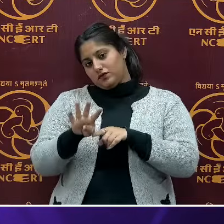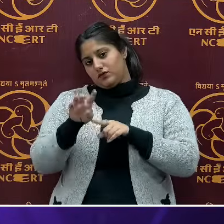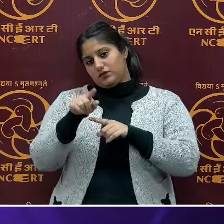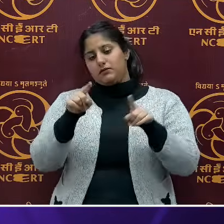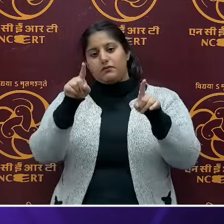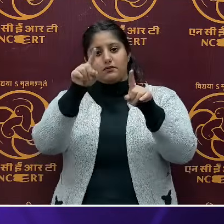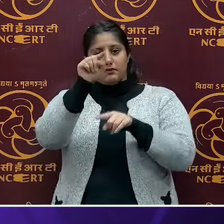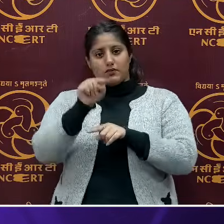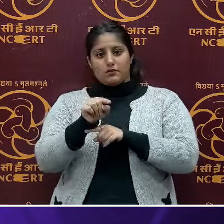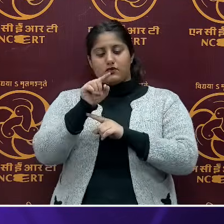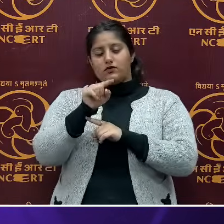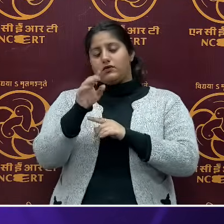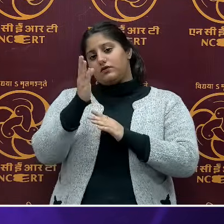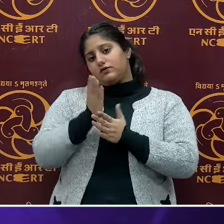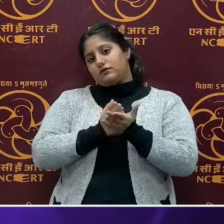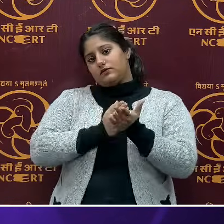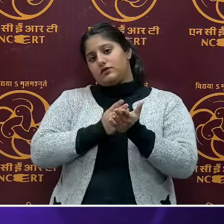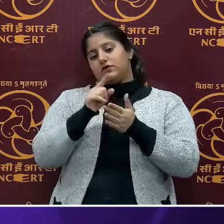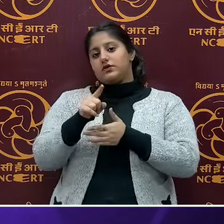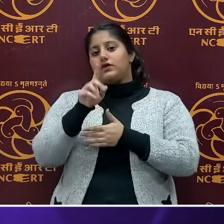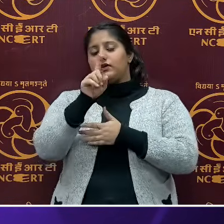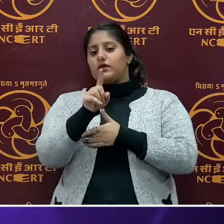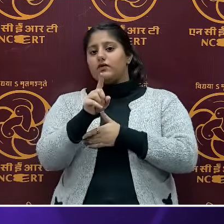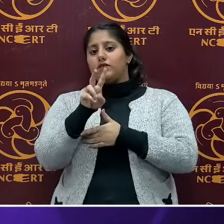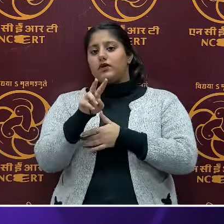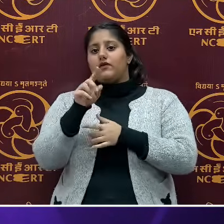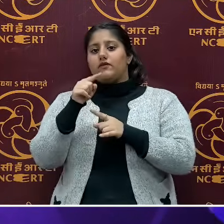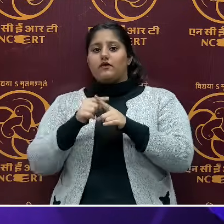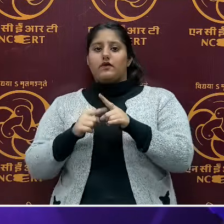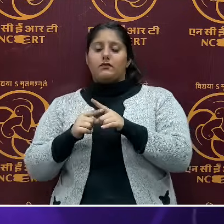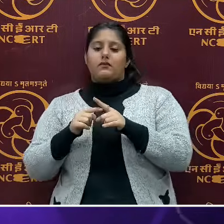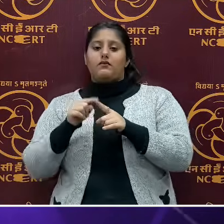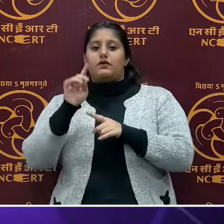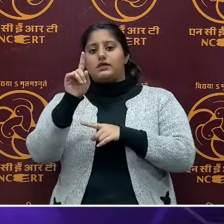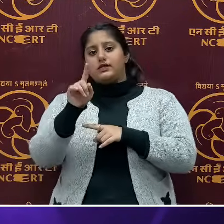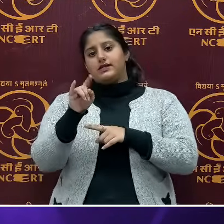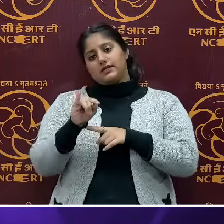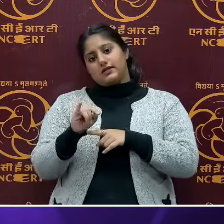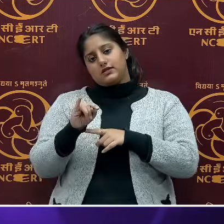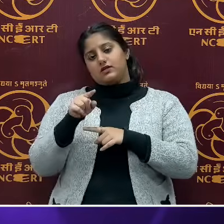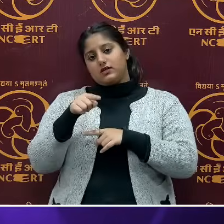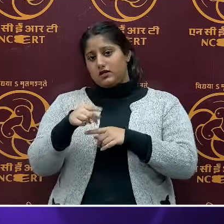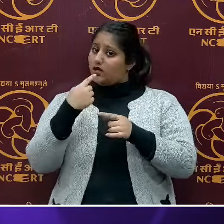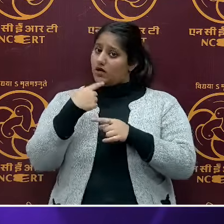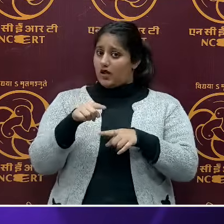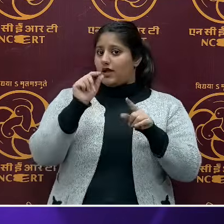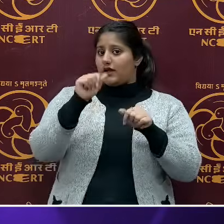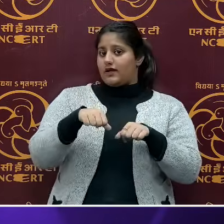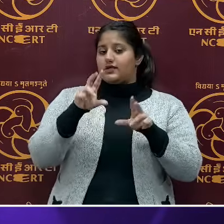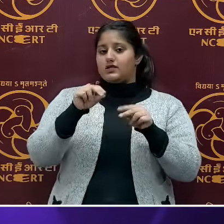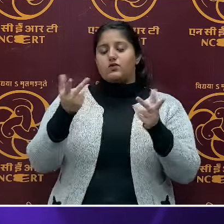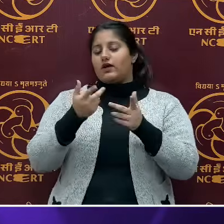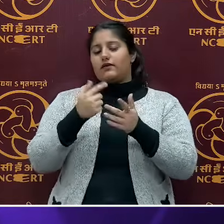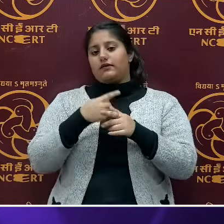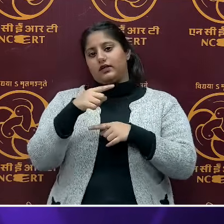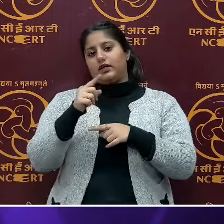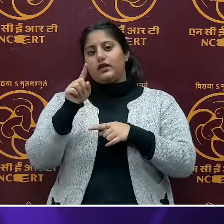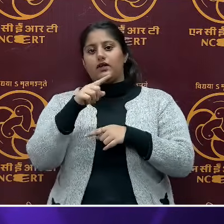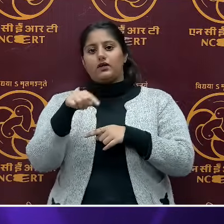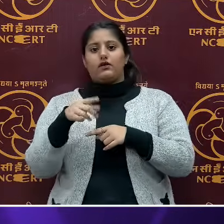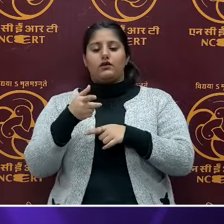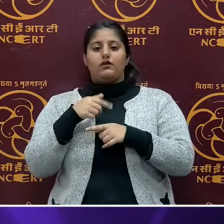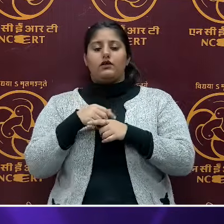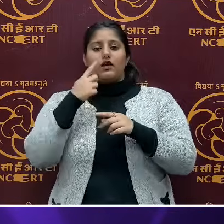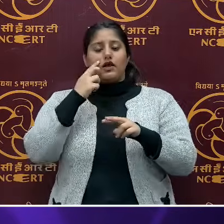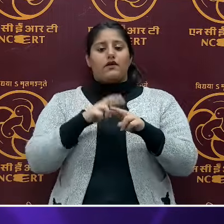proportion, 12:16. We need to check whether they are in proportion or not. Proportion mein, when we are going